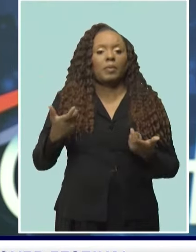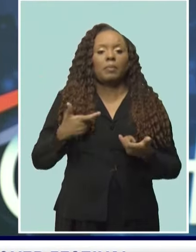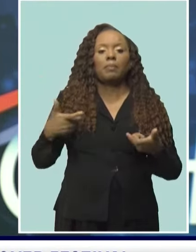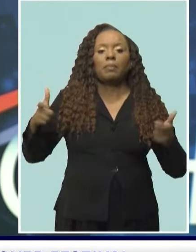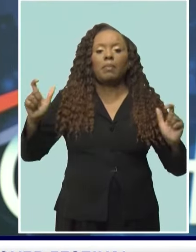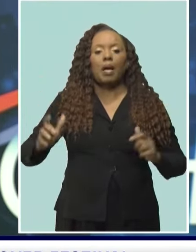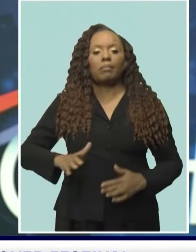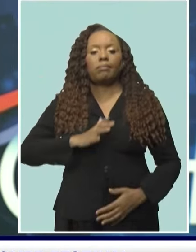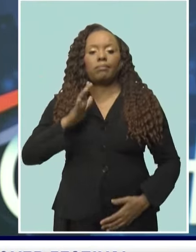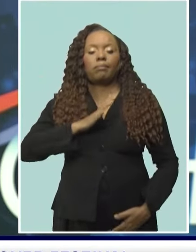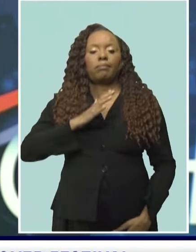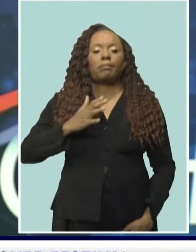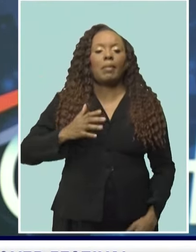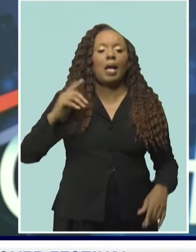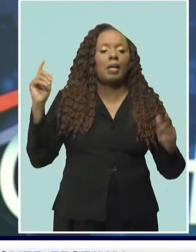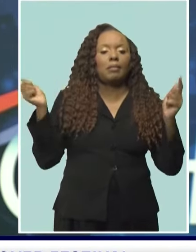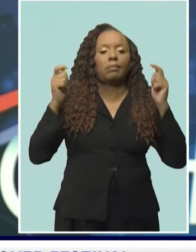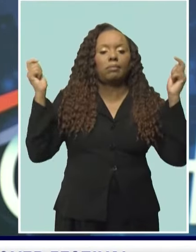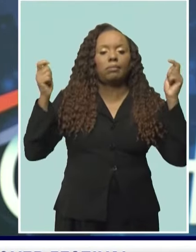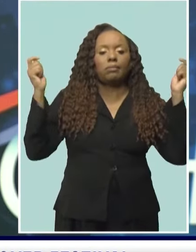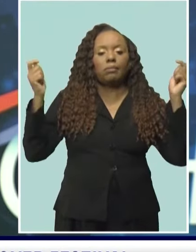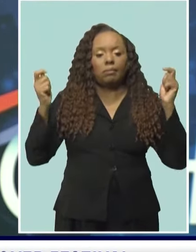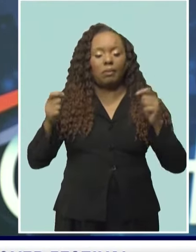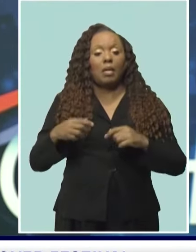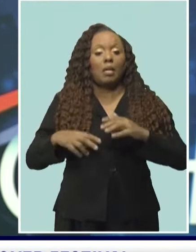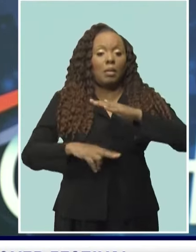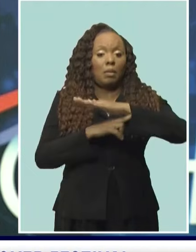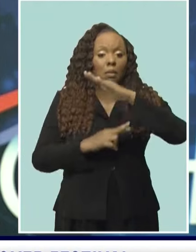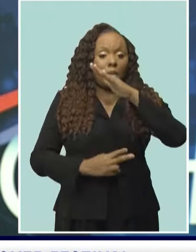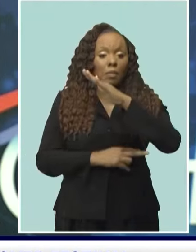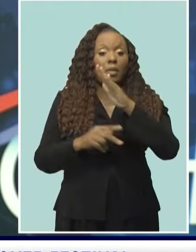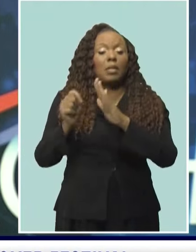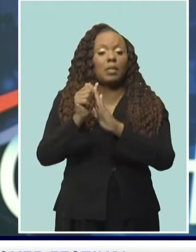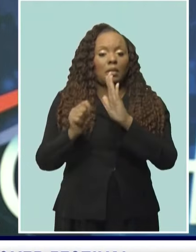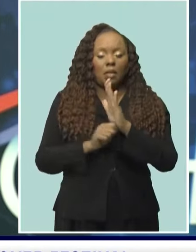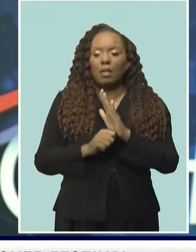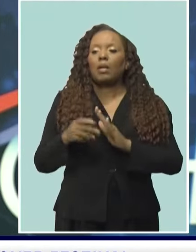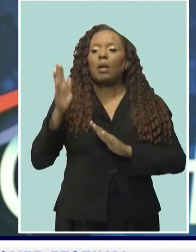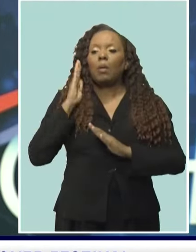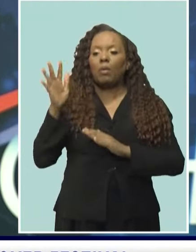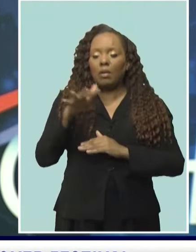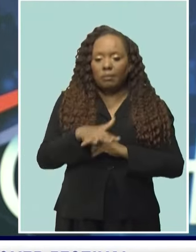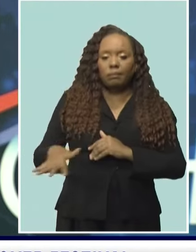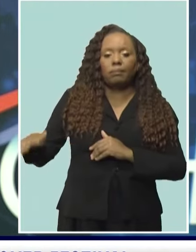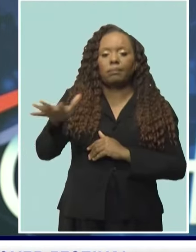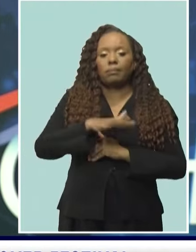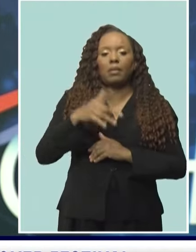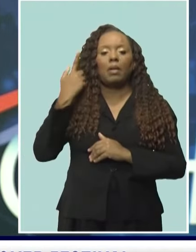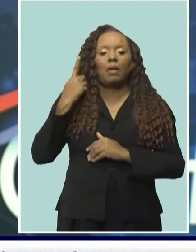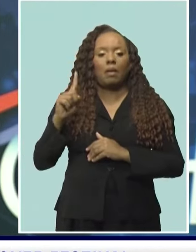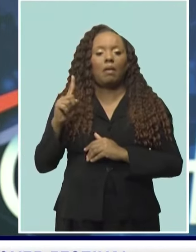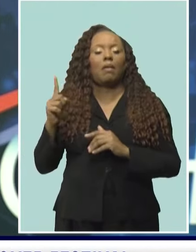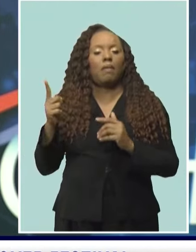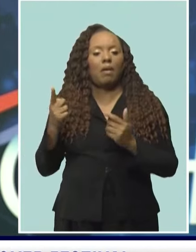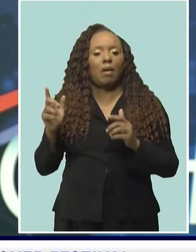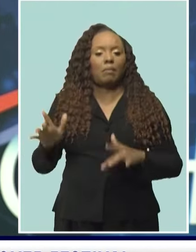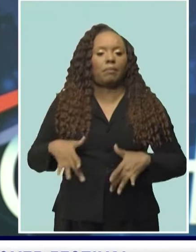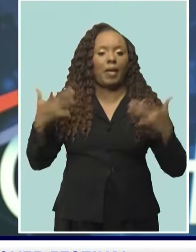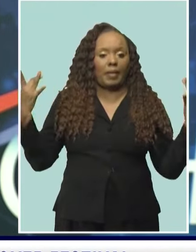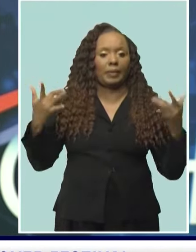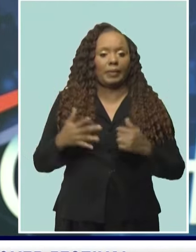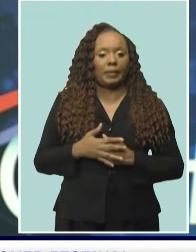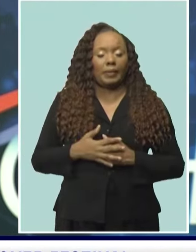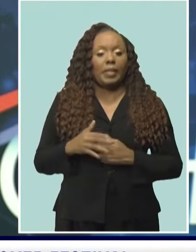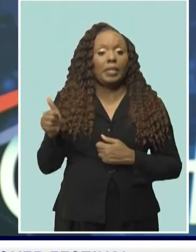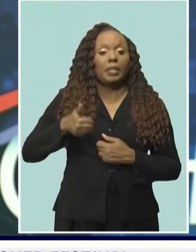Anniversary Cropover Gala and ceremonial delivery of the last canes. Bridgetown will be the backdrop for the marquee event. Chief Cultural